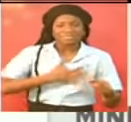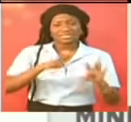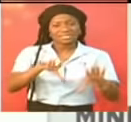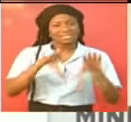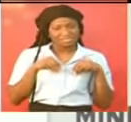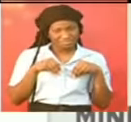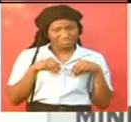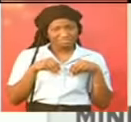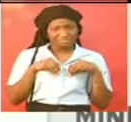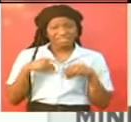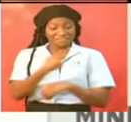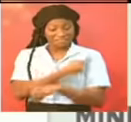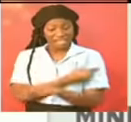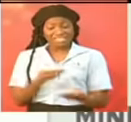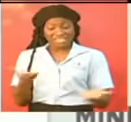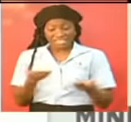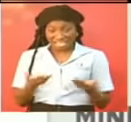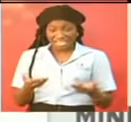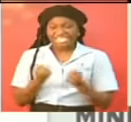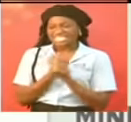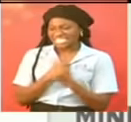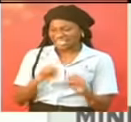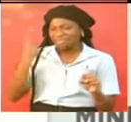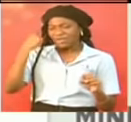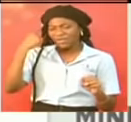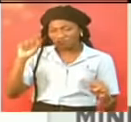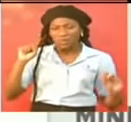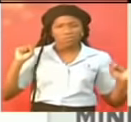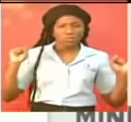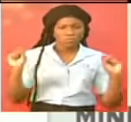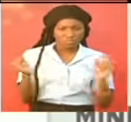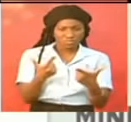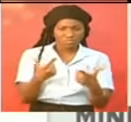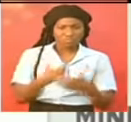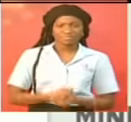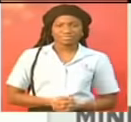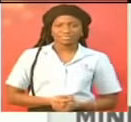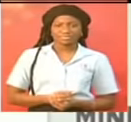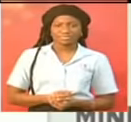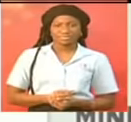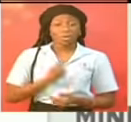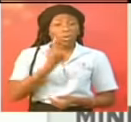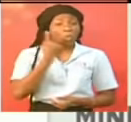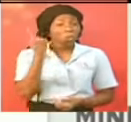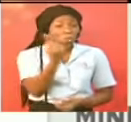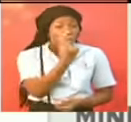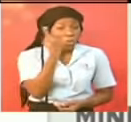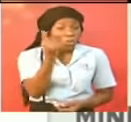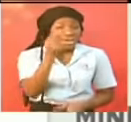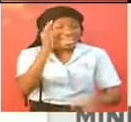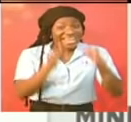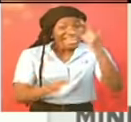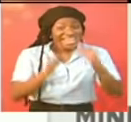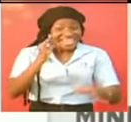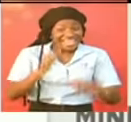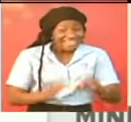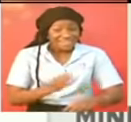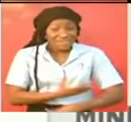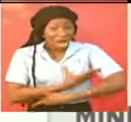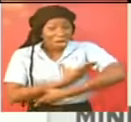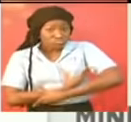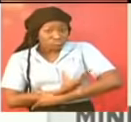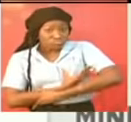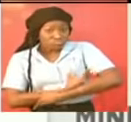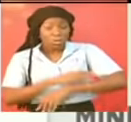safe for the general population. You will appreciate pregnancy is a specific group where there's a mother and a